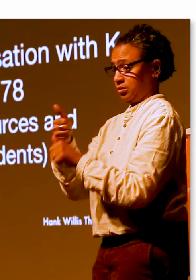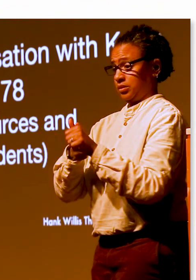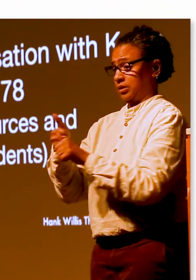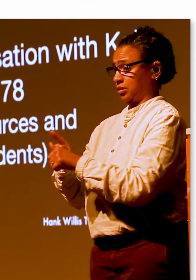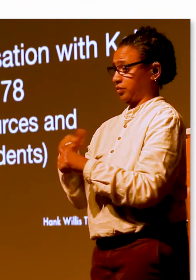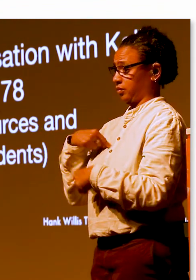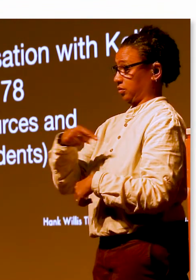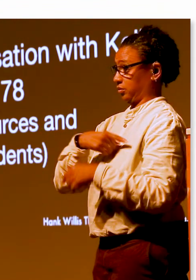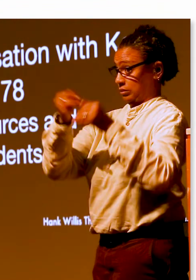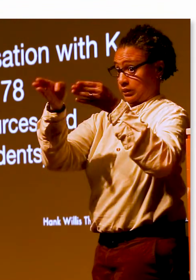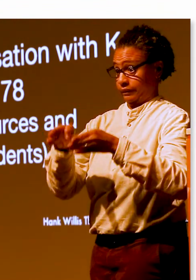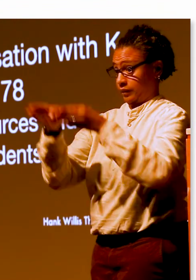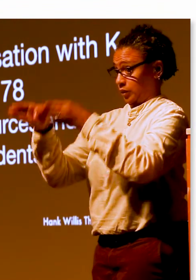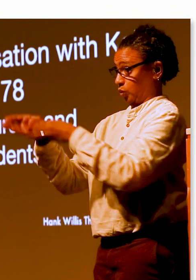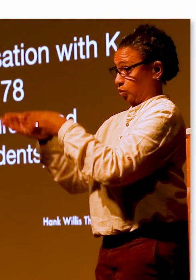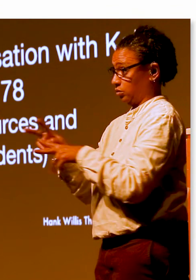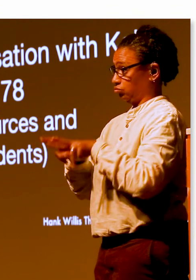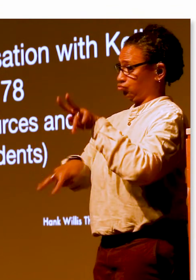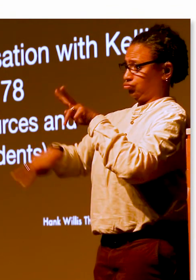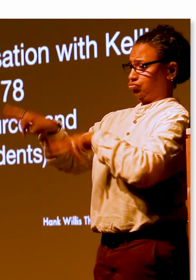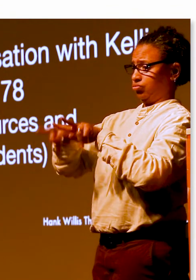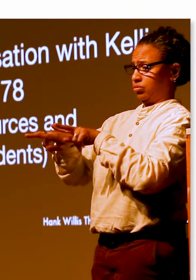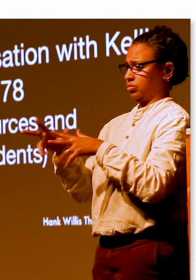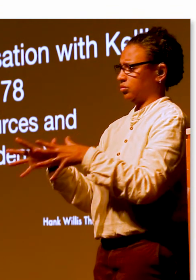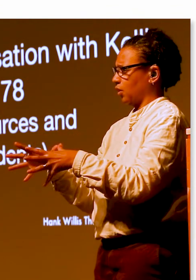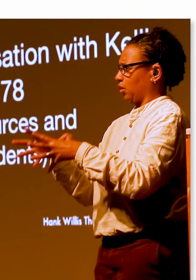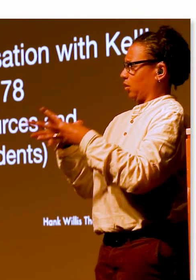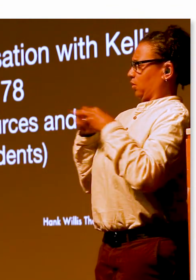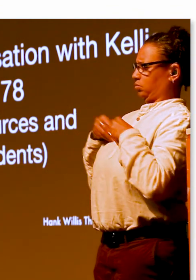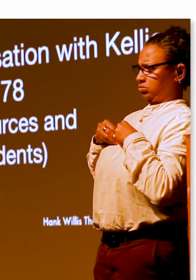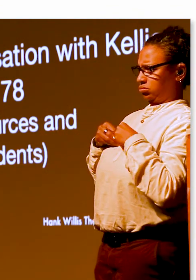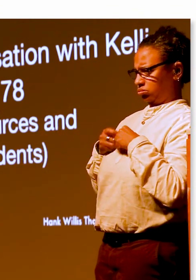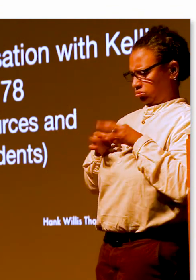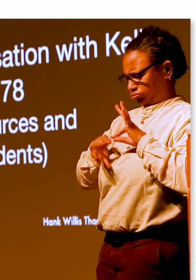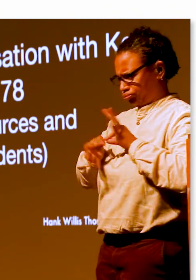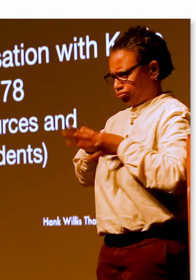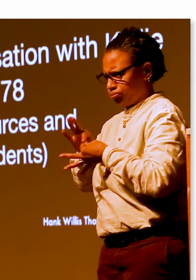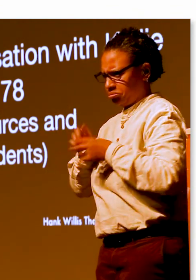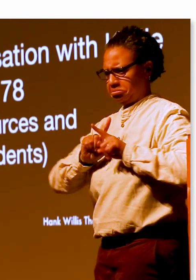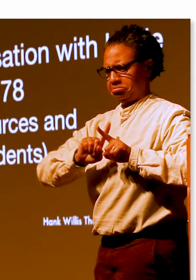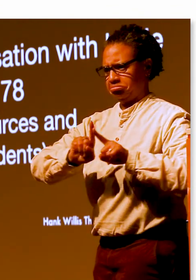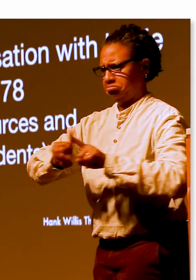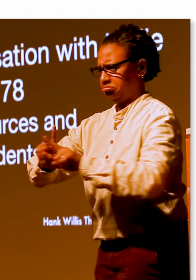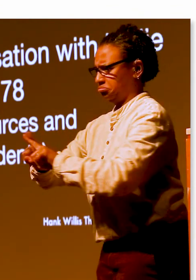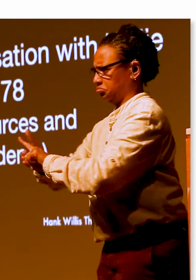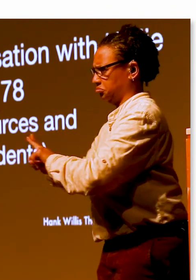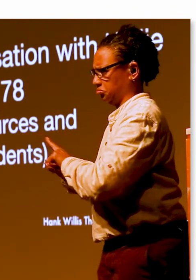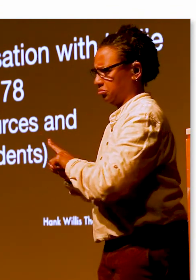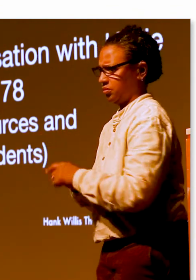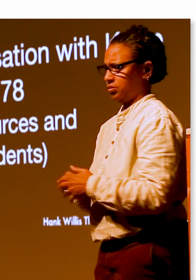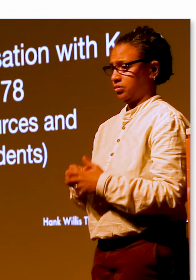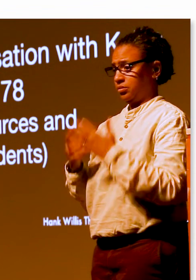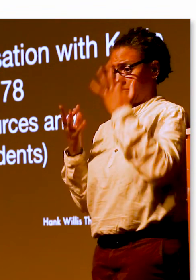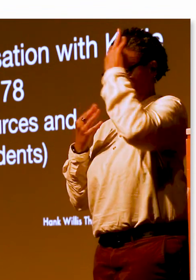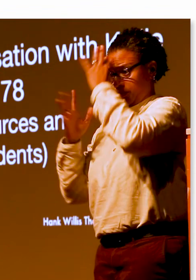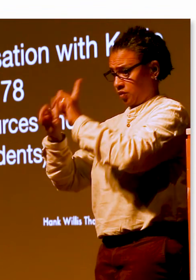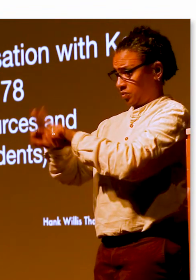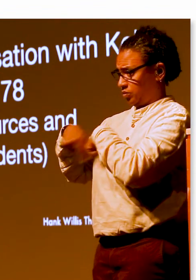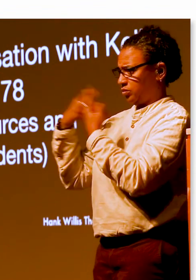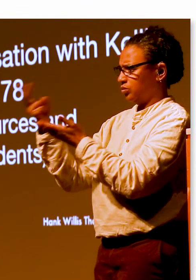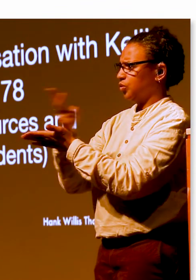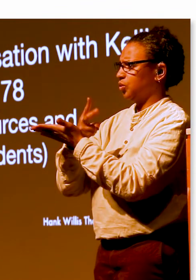the images that we're encountering. When I was thinking about coming here, and especially the last 2 weeks, like I think we can all